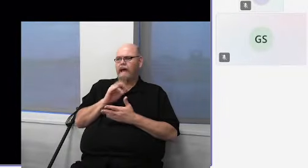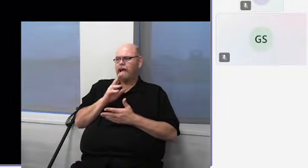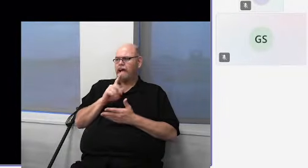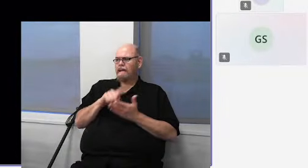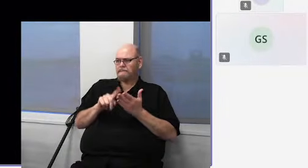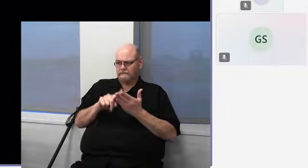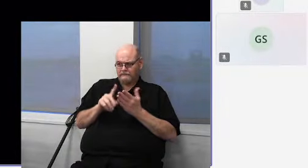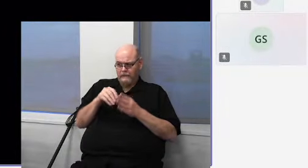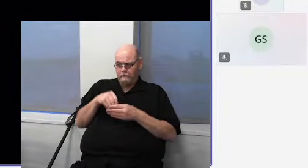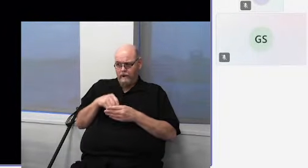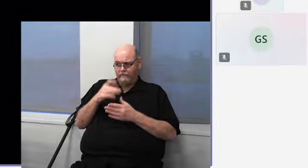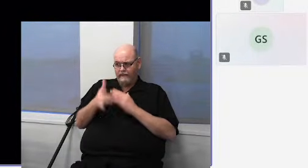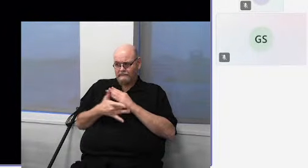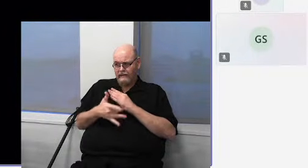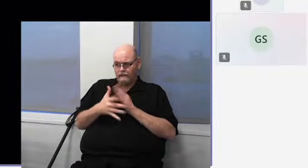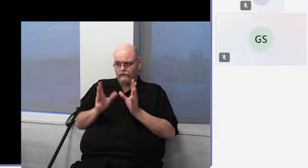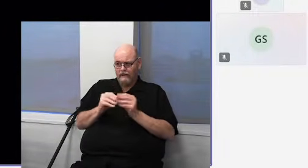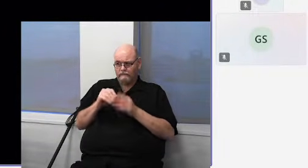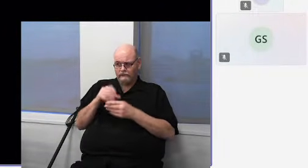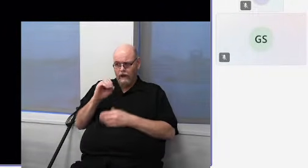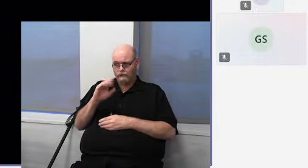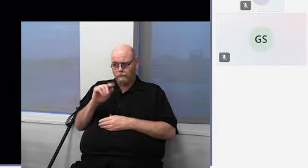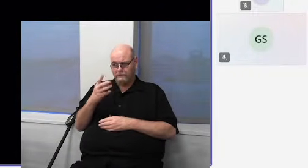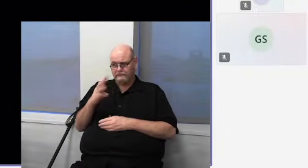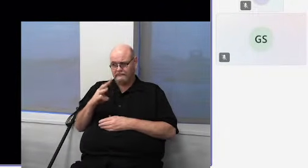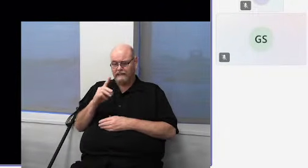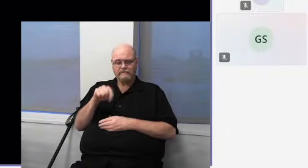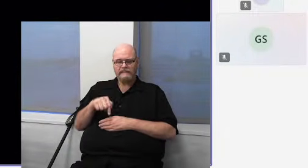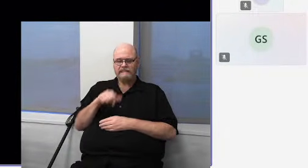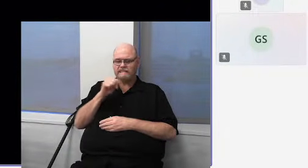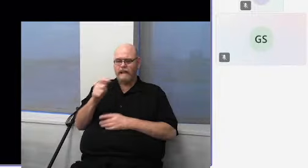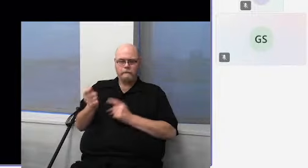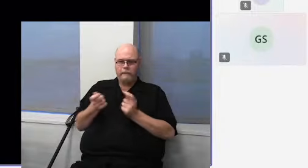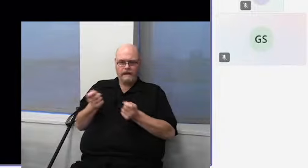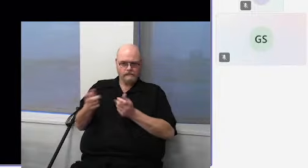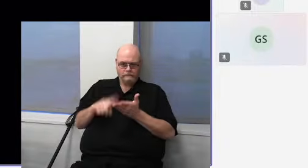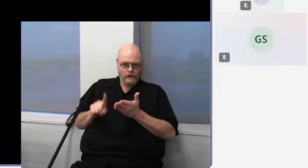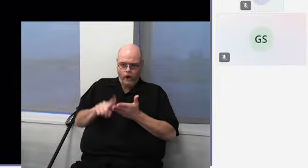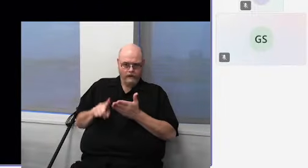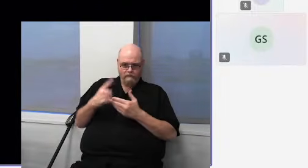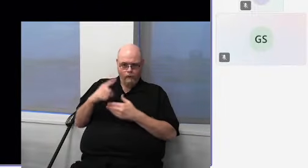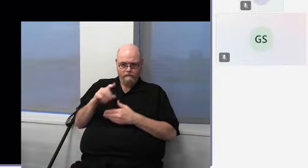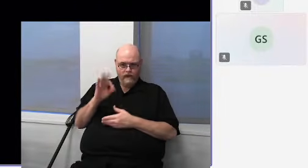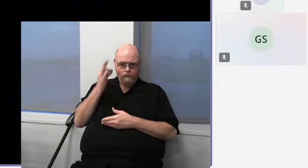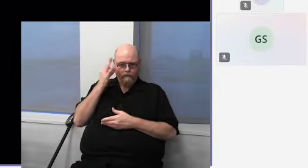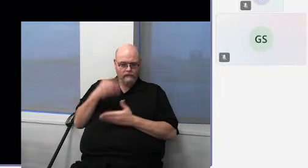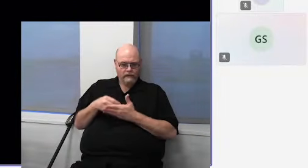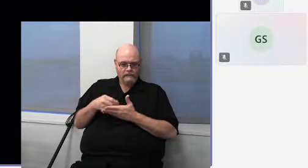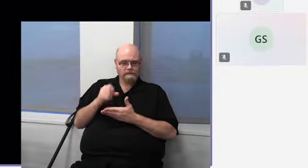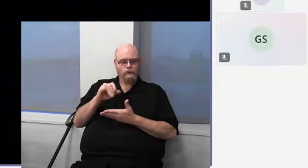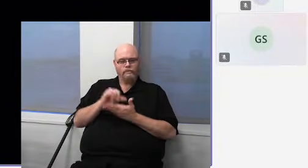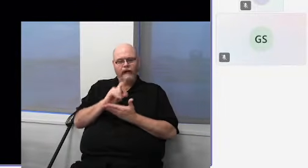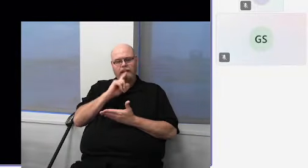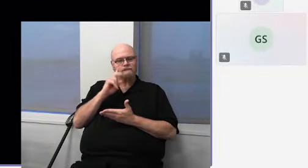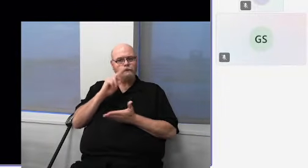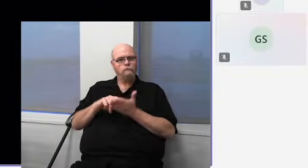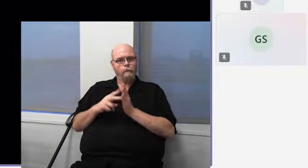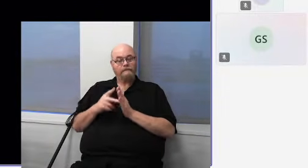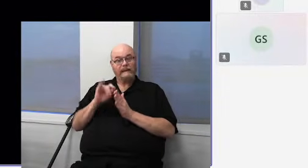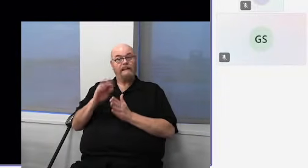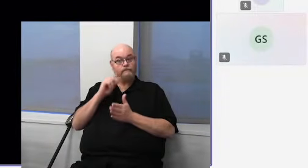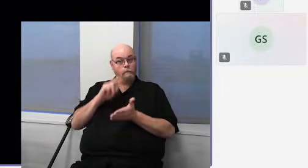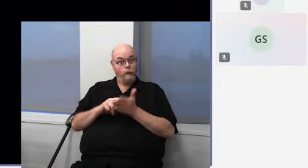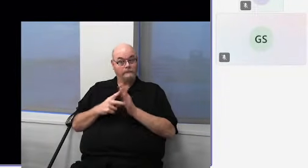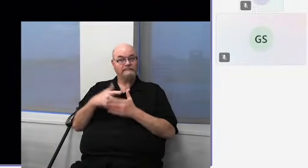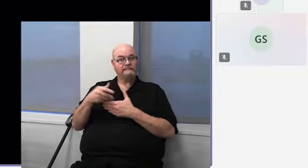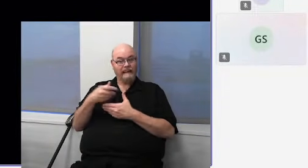on October 16th in a technical conference stated that this process is not a management audit of federal funding. So that if